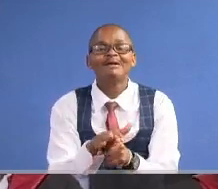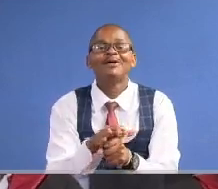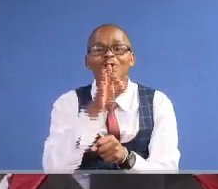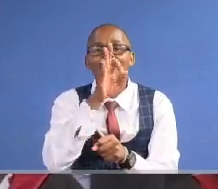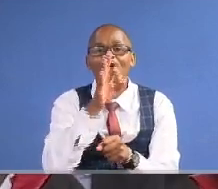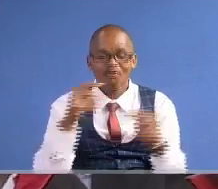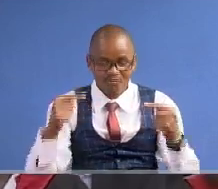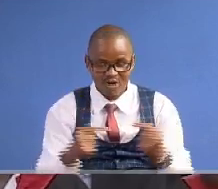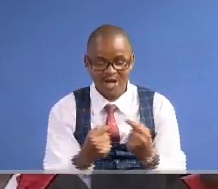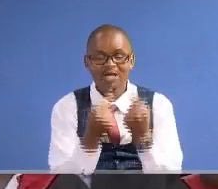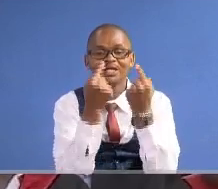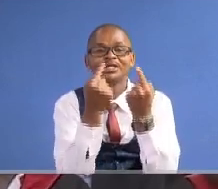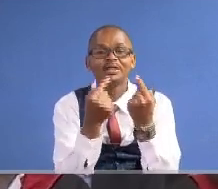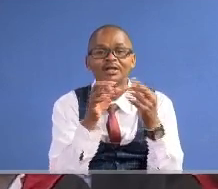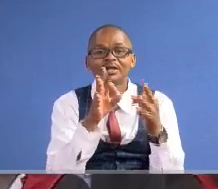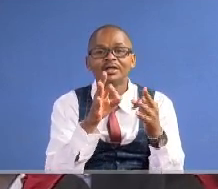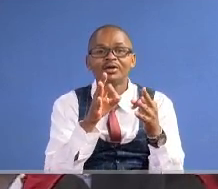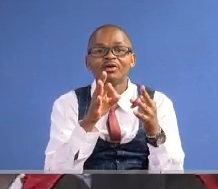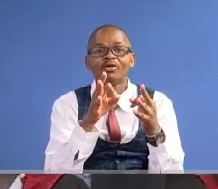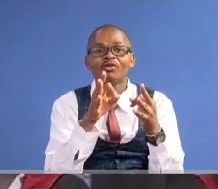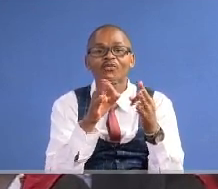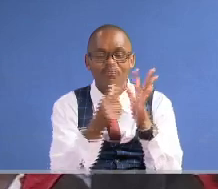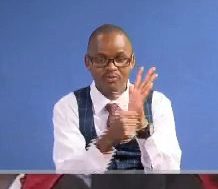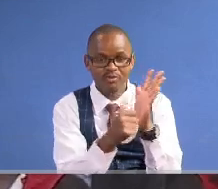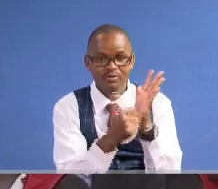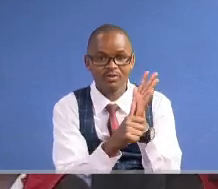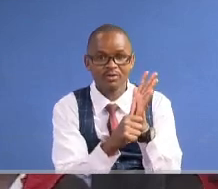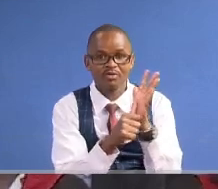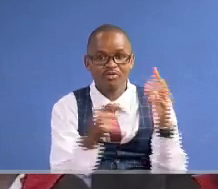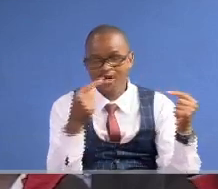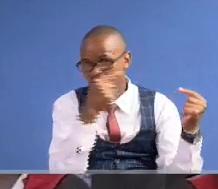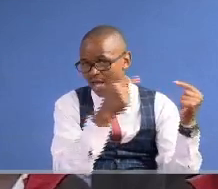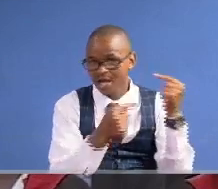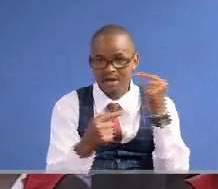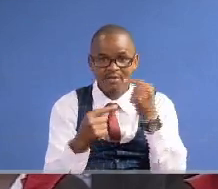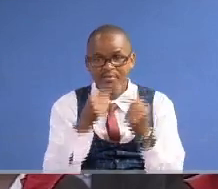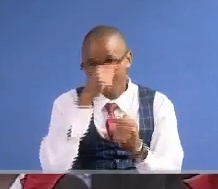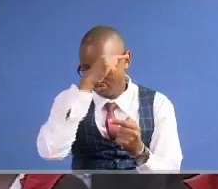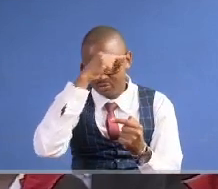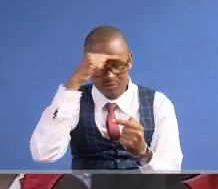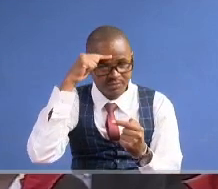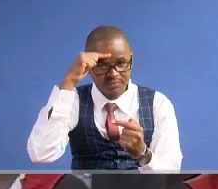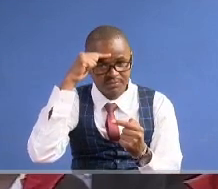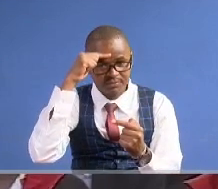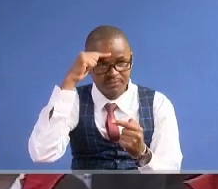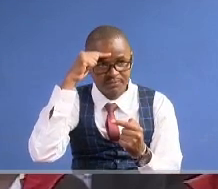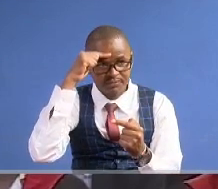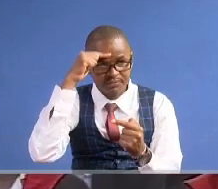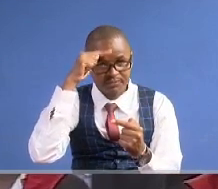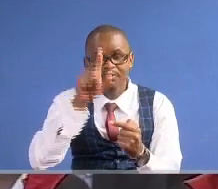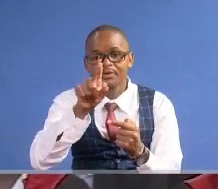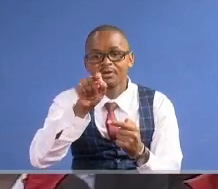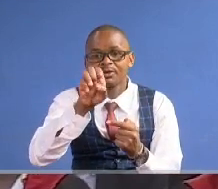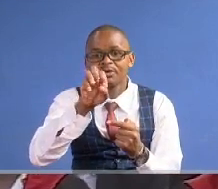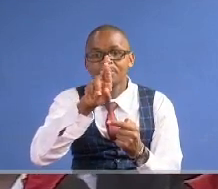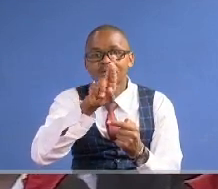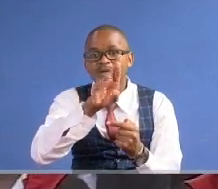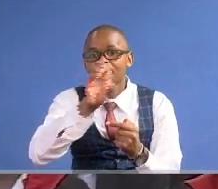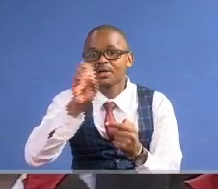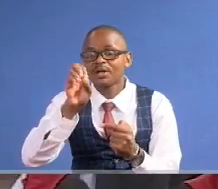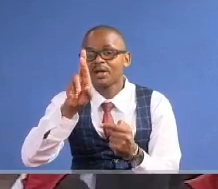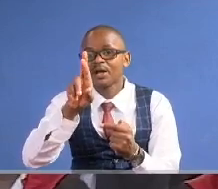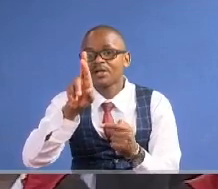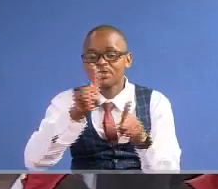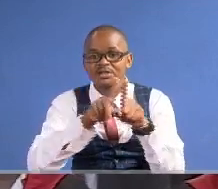of violence, of mayhem, of terror, because Terror and violence